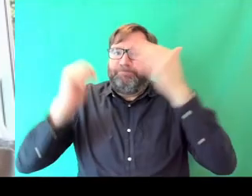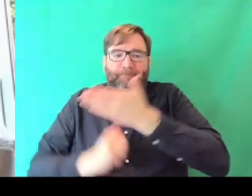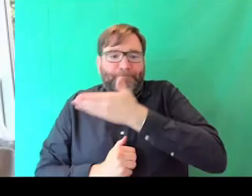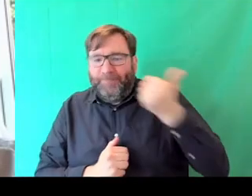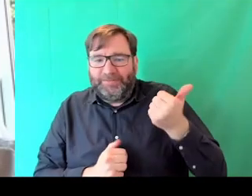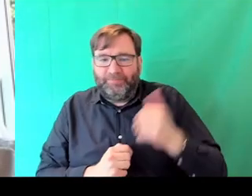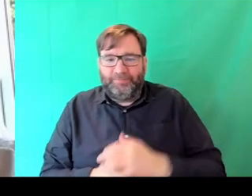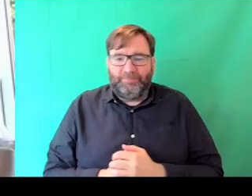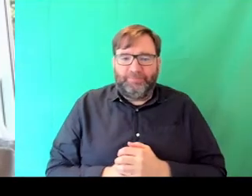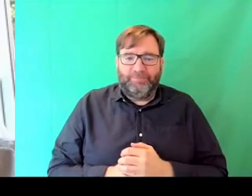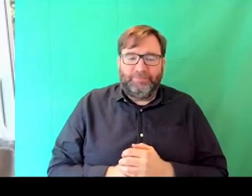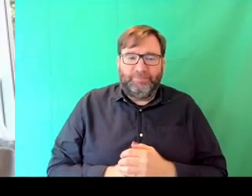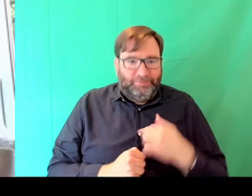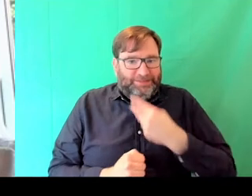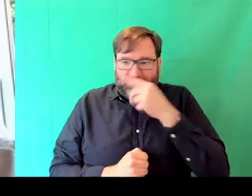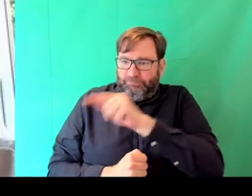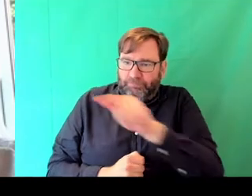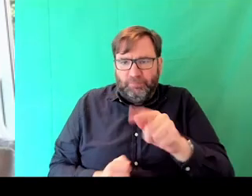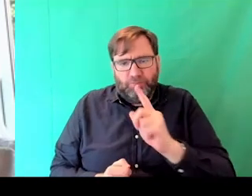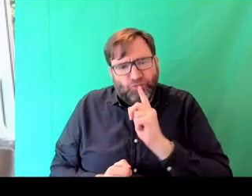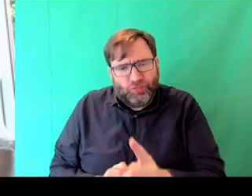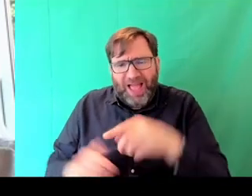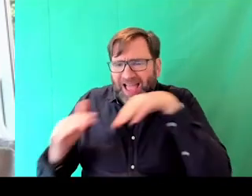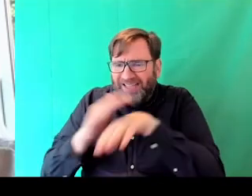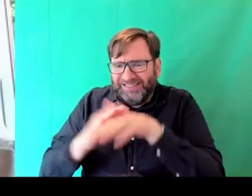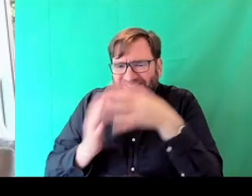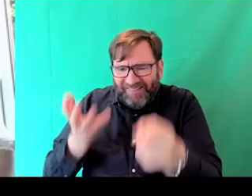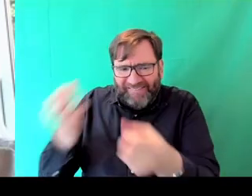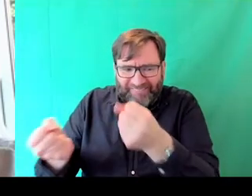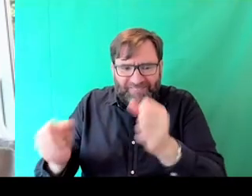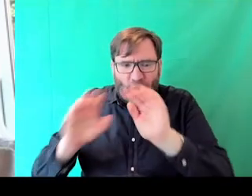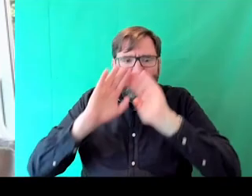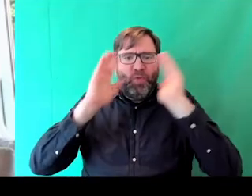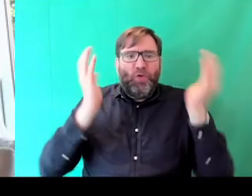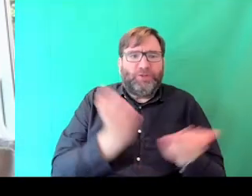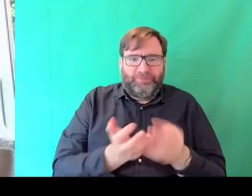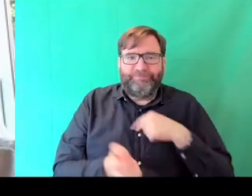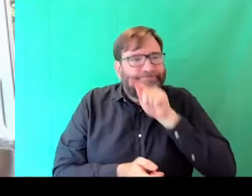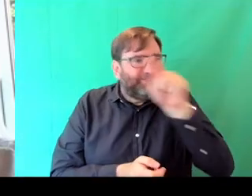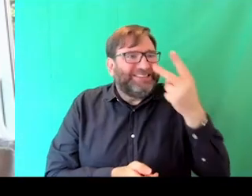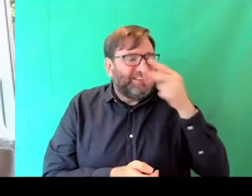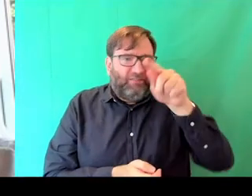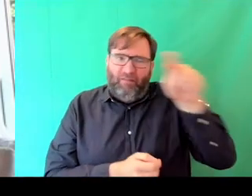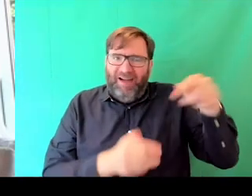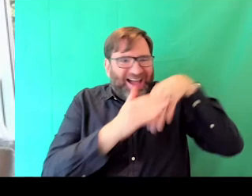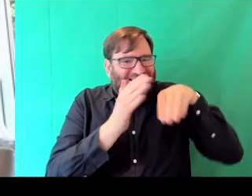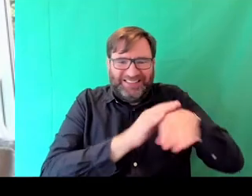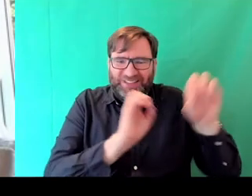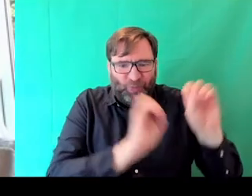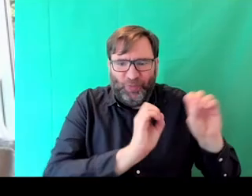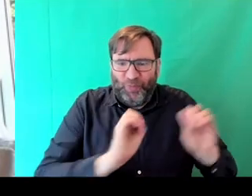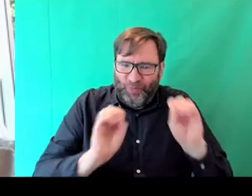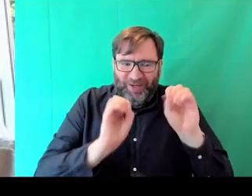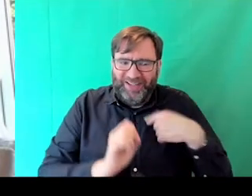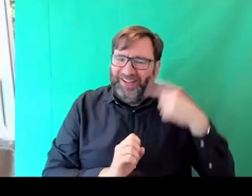is think through our teammates that we've traveled with and say like, oh, could Anna pull this paper towel out? No. And